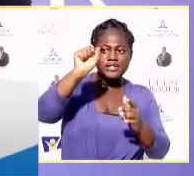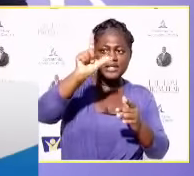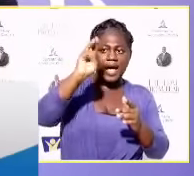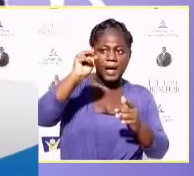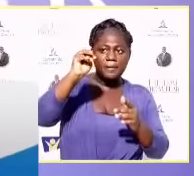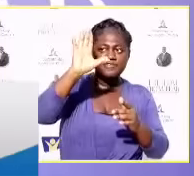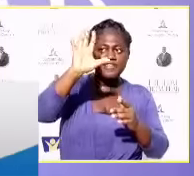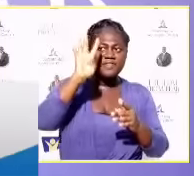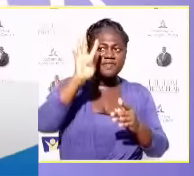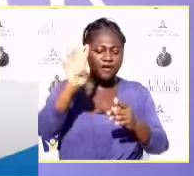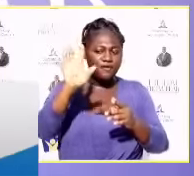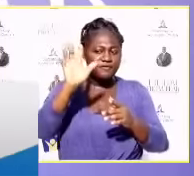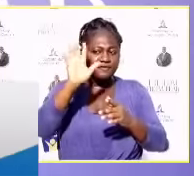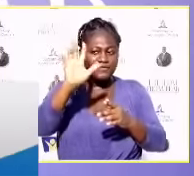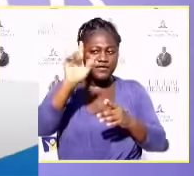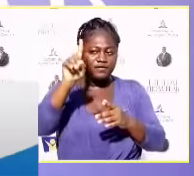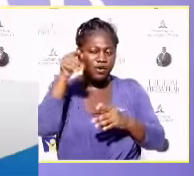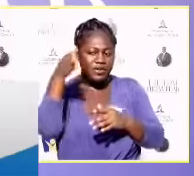51:4